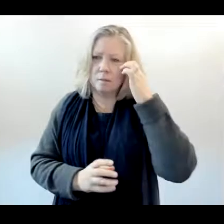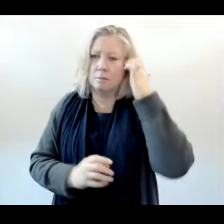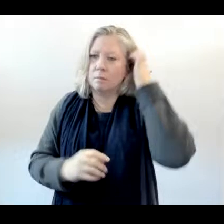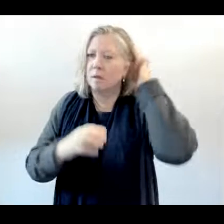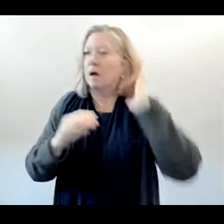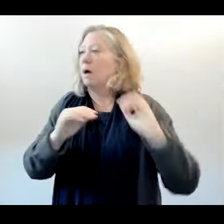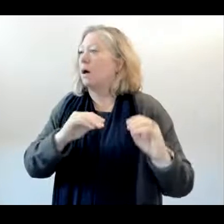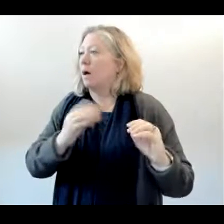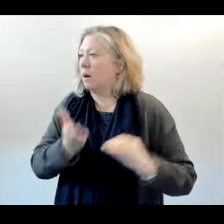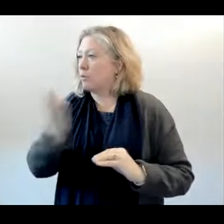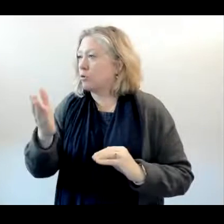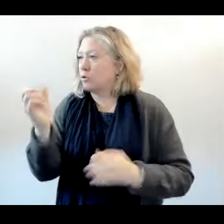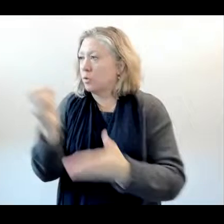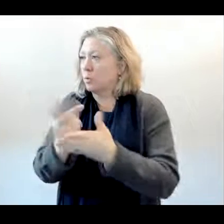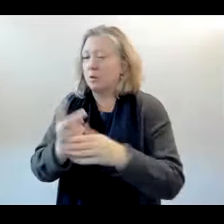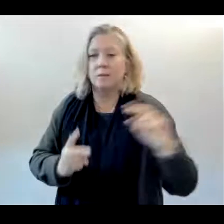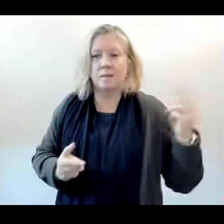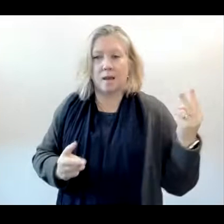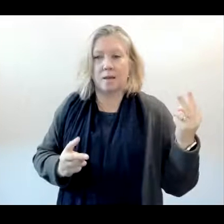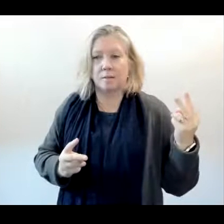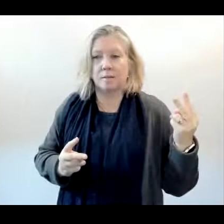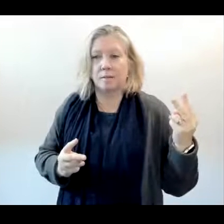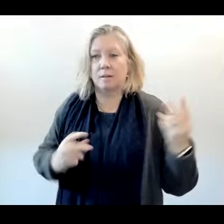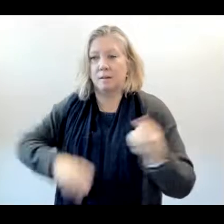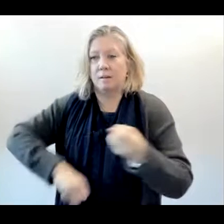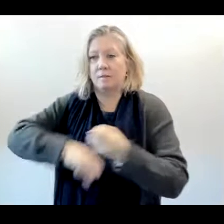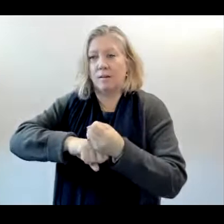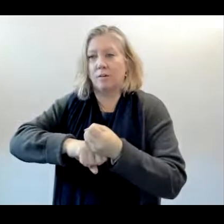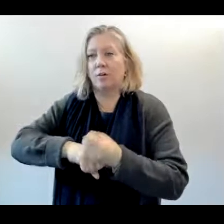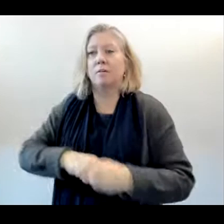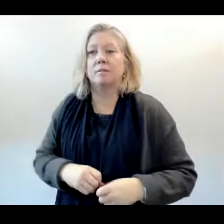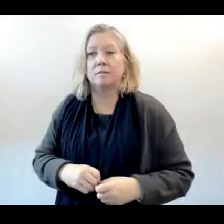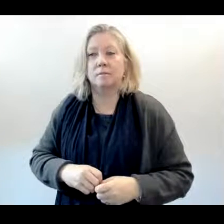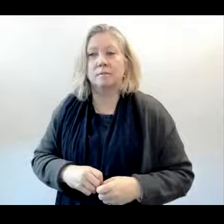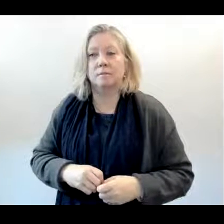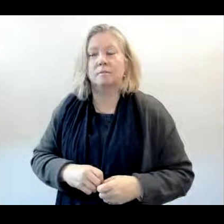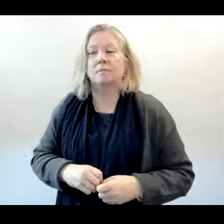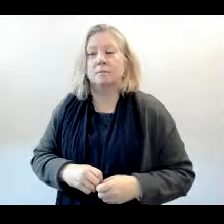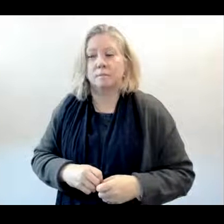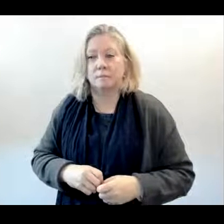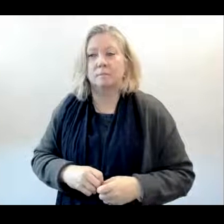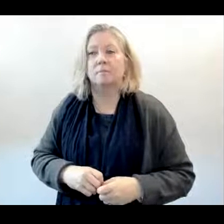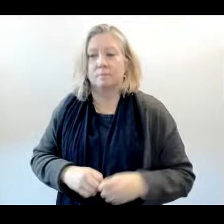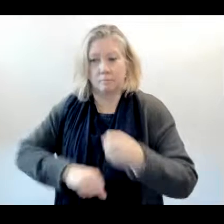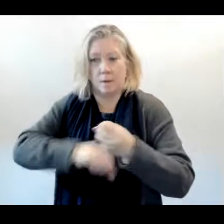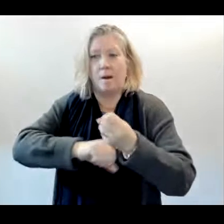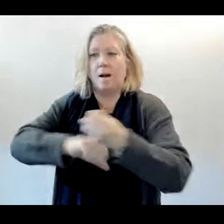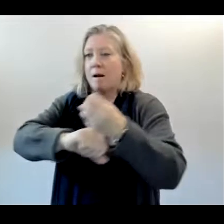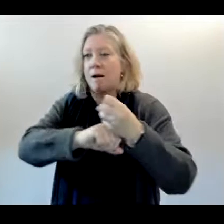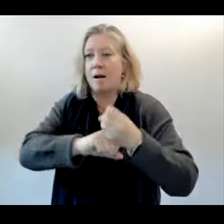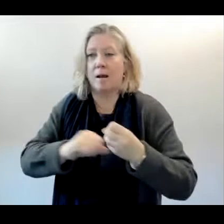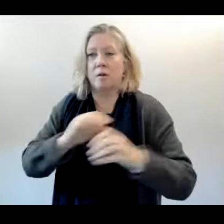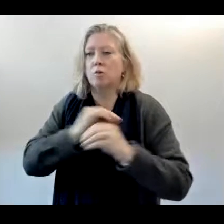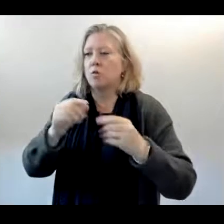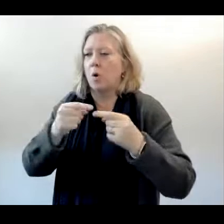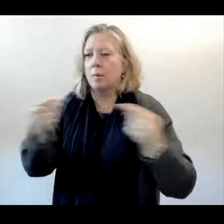approve. Second. All those in favor? Aye. Aye. Any opposed? Any abstentions?